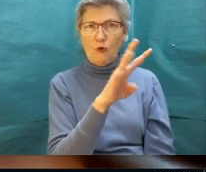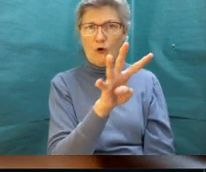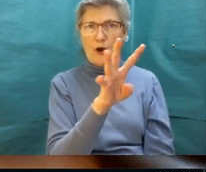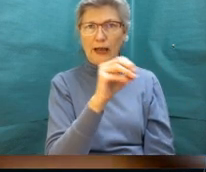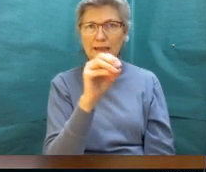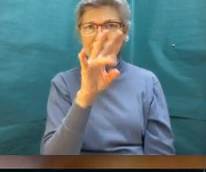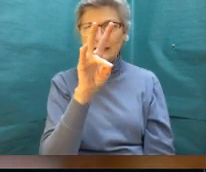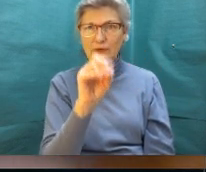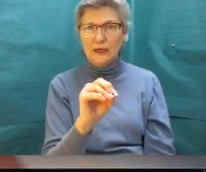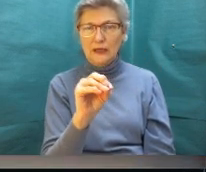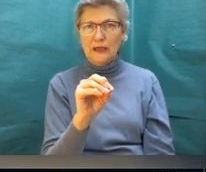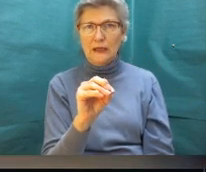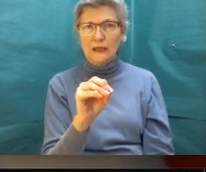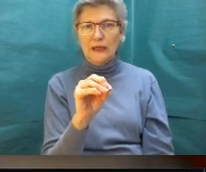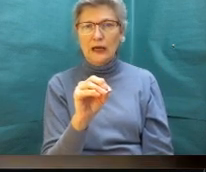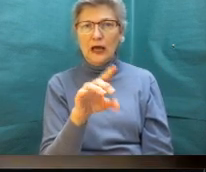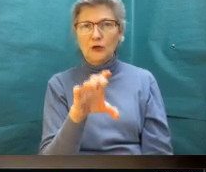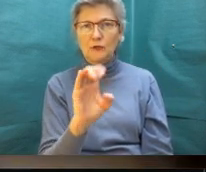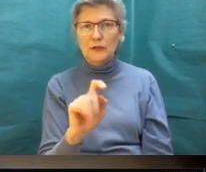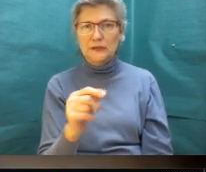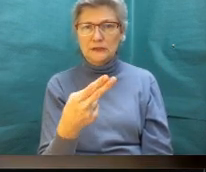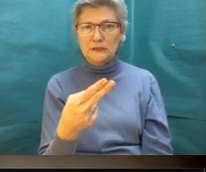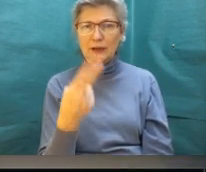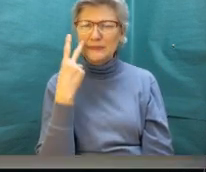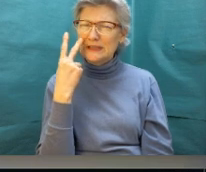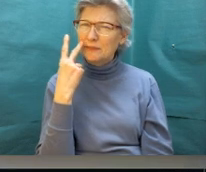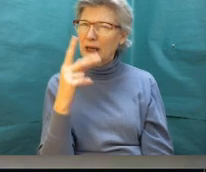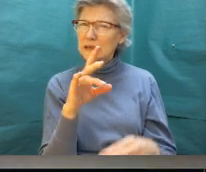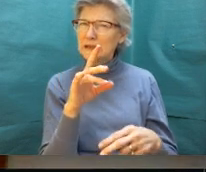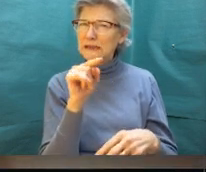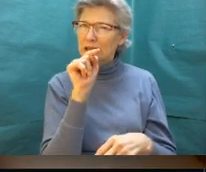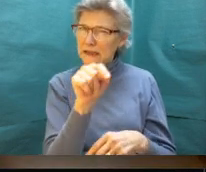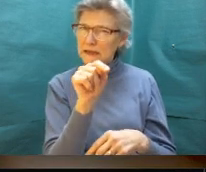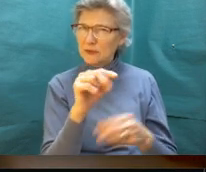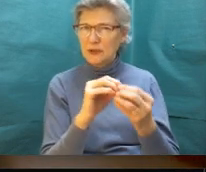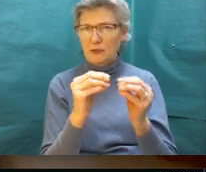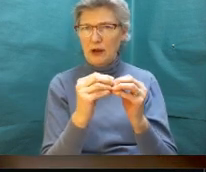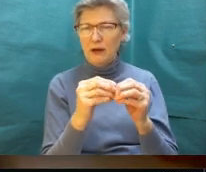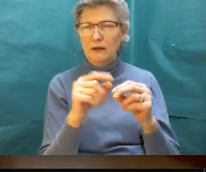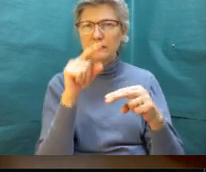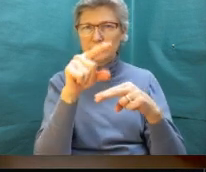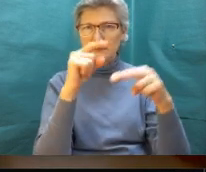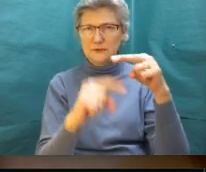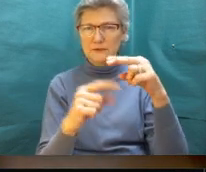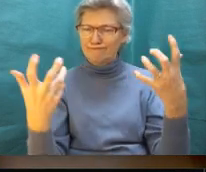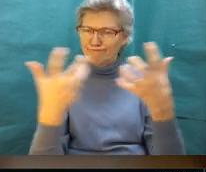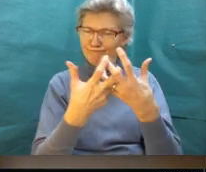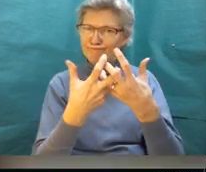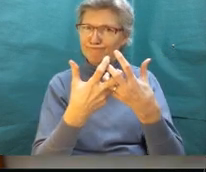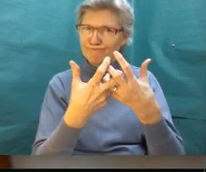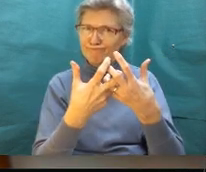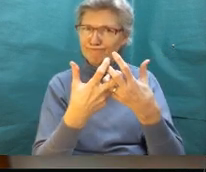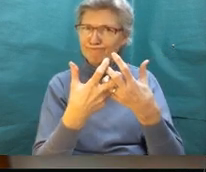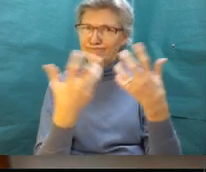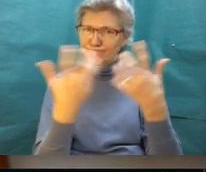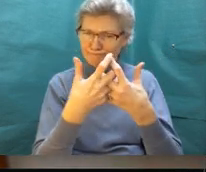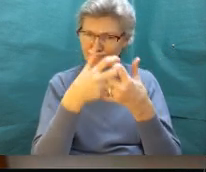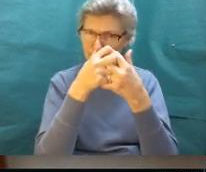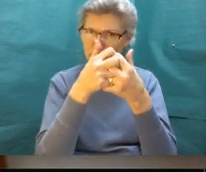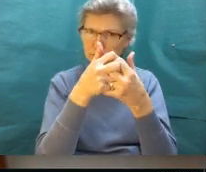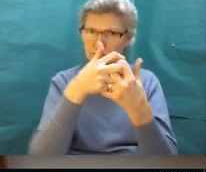and 70 hundredths, and I'm seeing that my decimal and my fraction are correlating all the way down my number line.